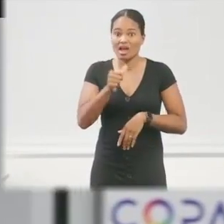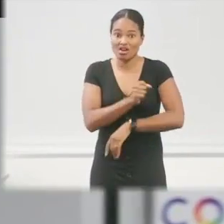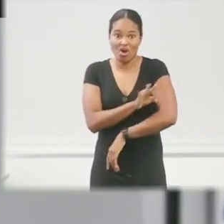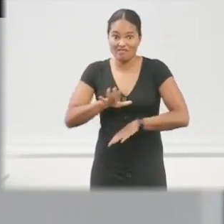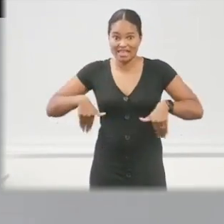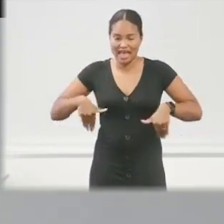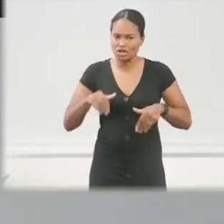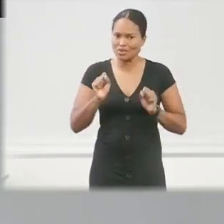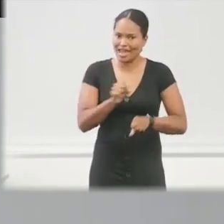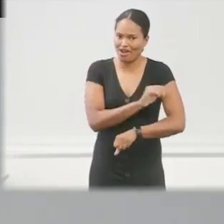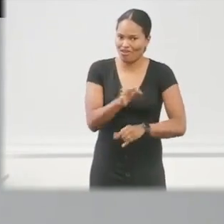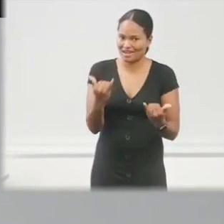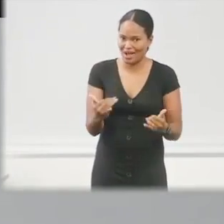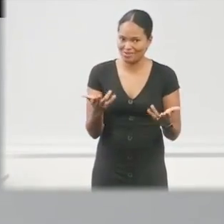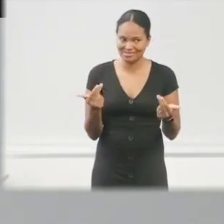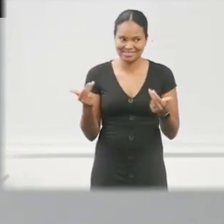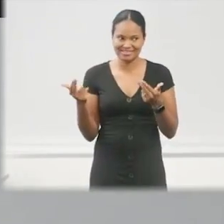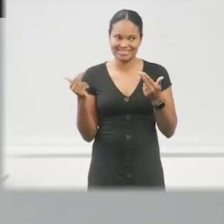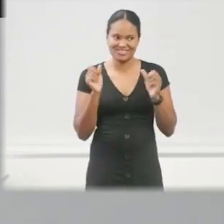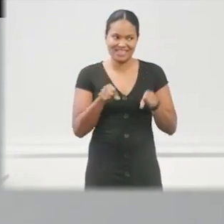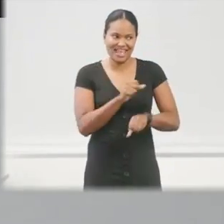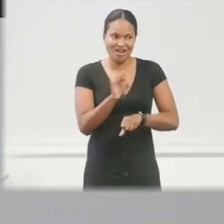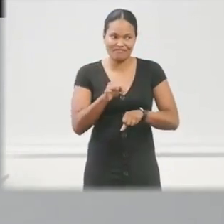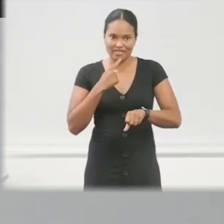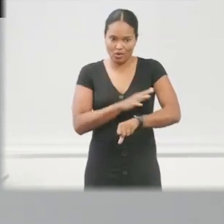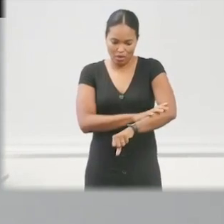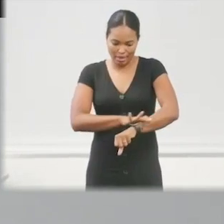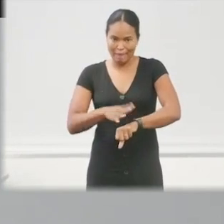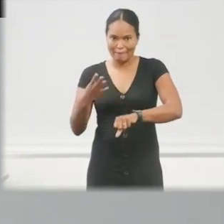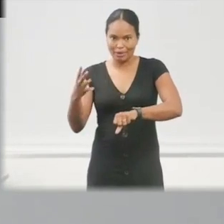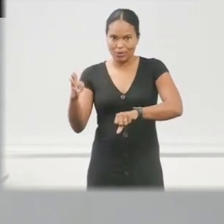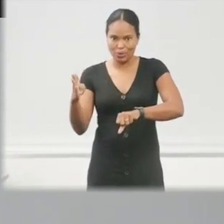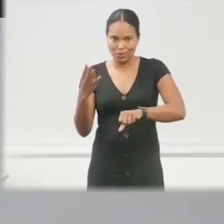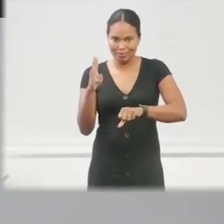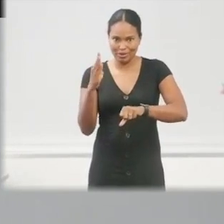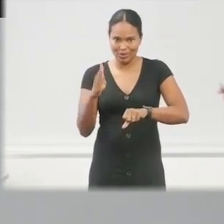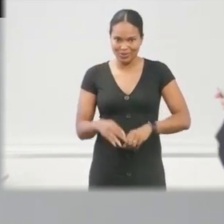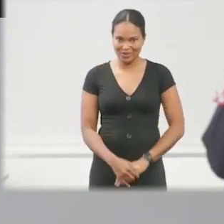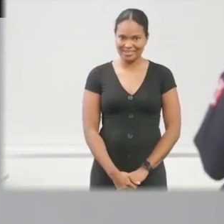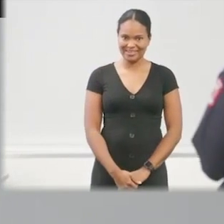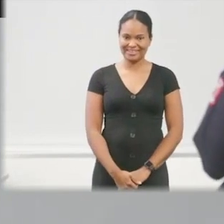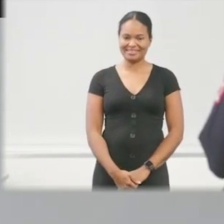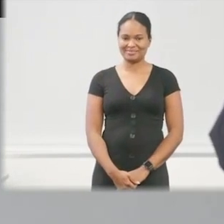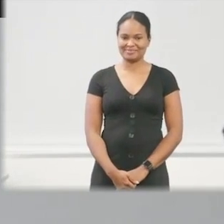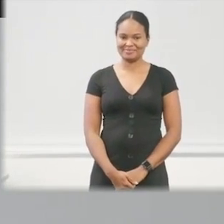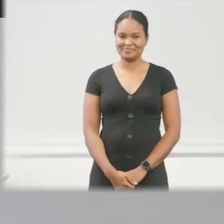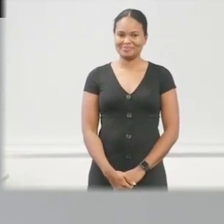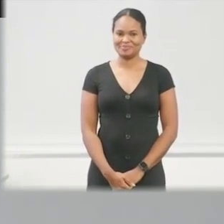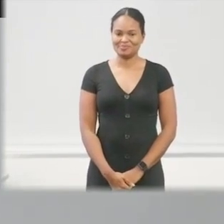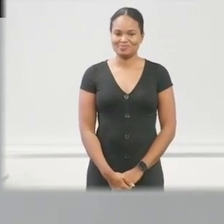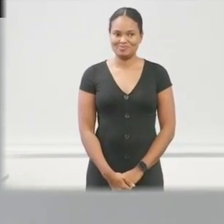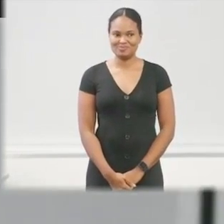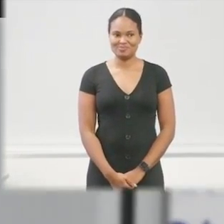off. Or else Honor Health's going to get a lot of calls, and probably my boss.